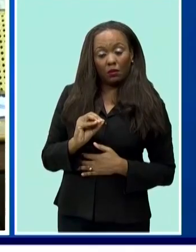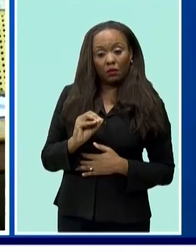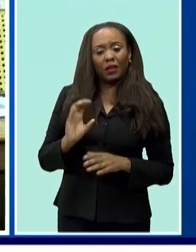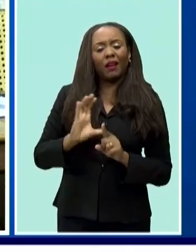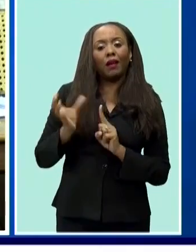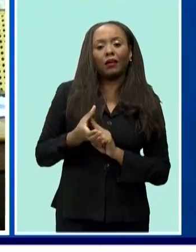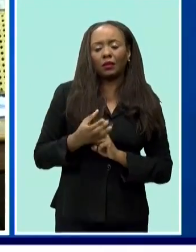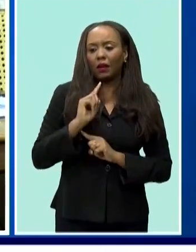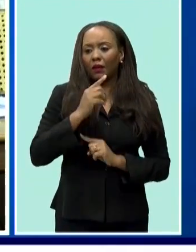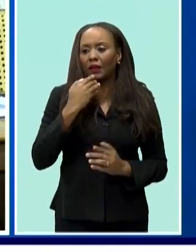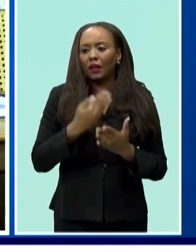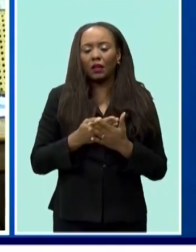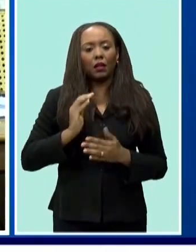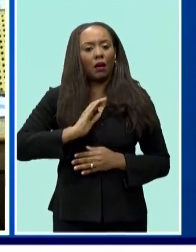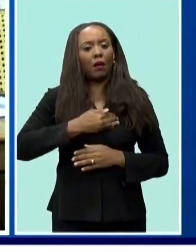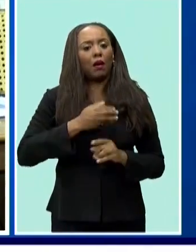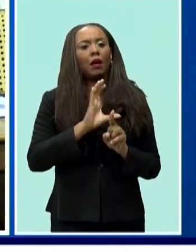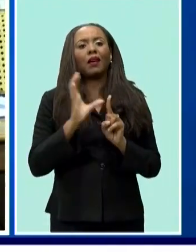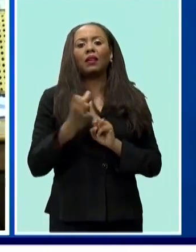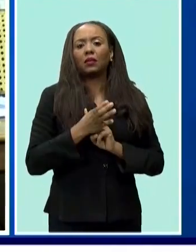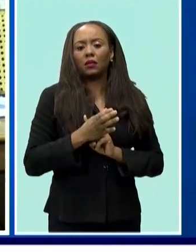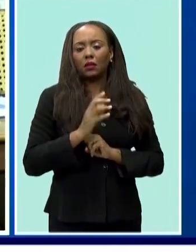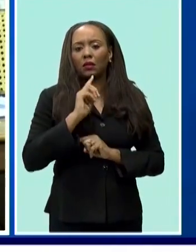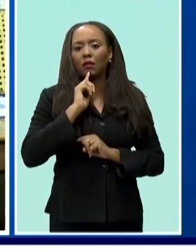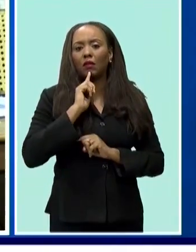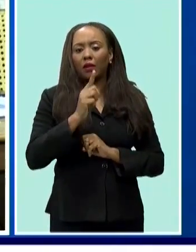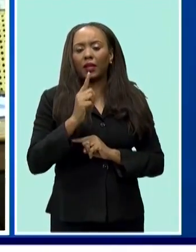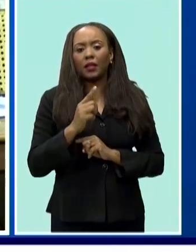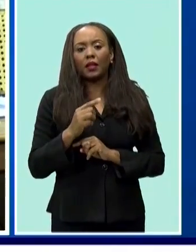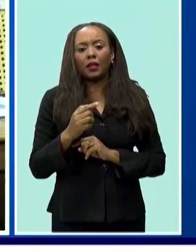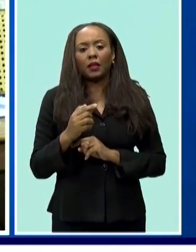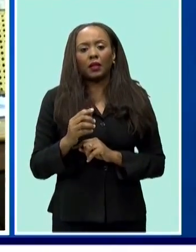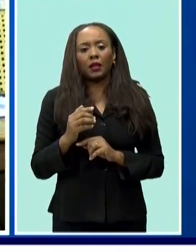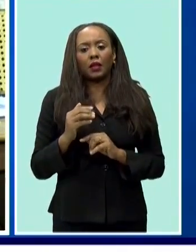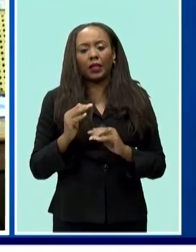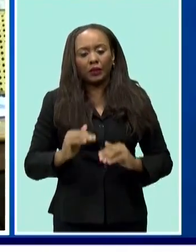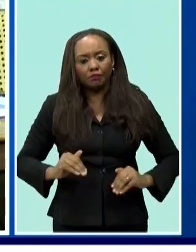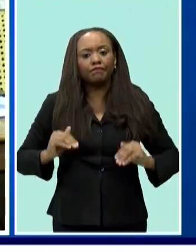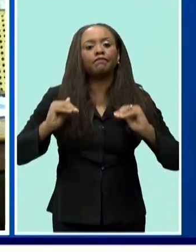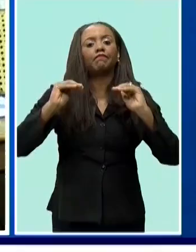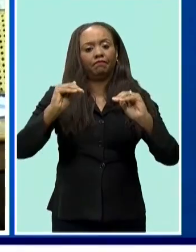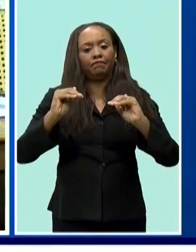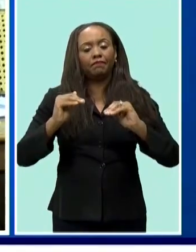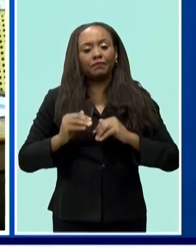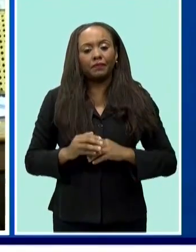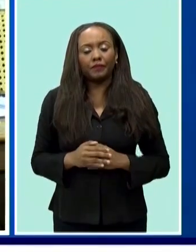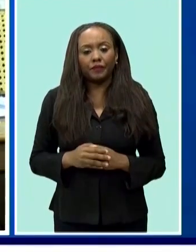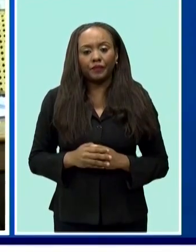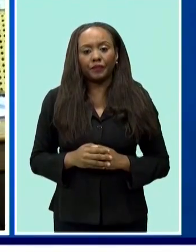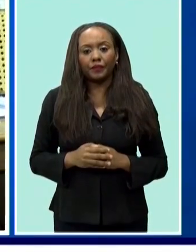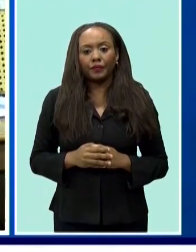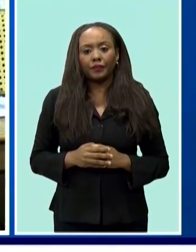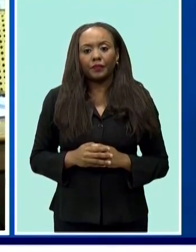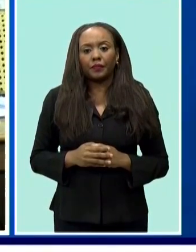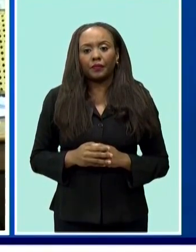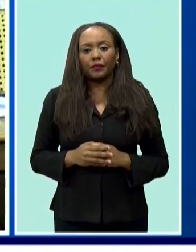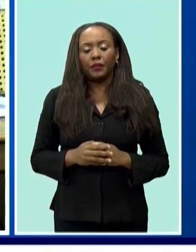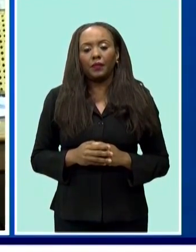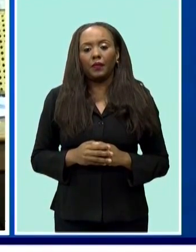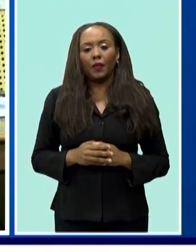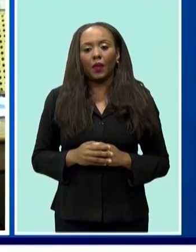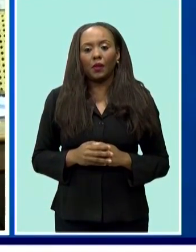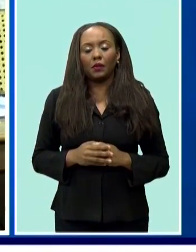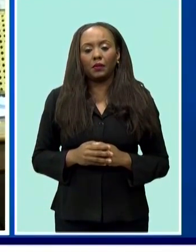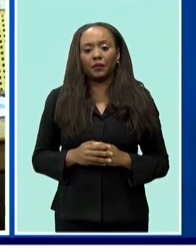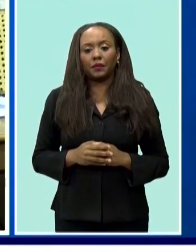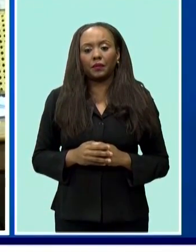sanitized, or elsewhere I would say as sanctified as it might be. And that must